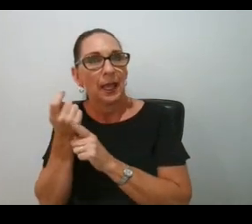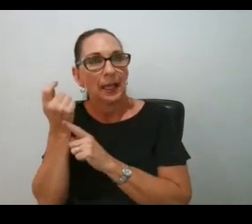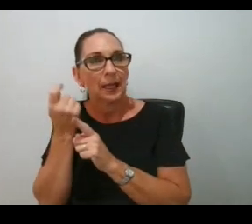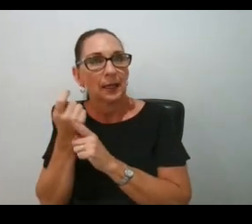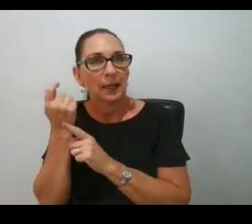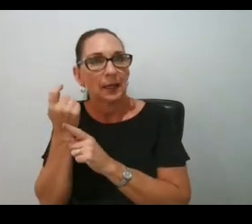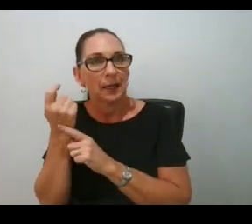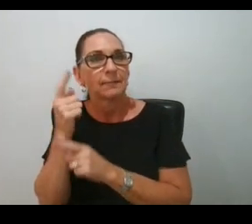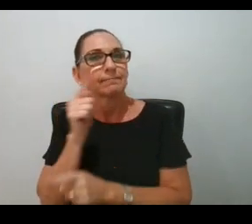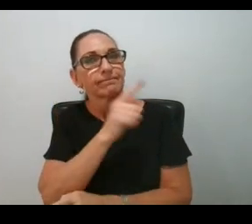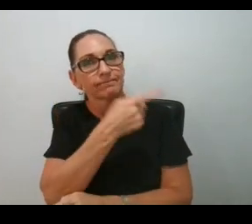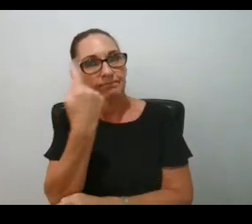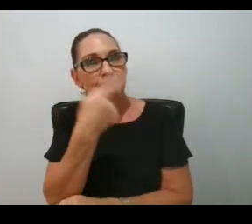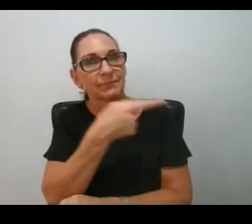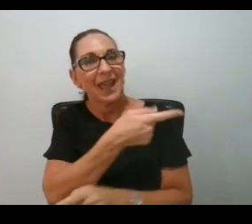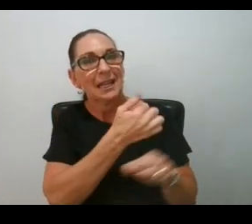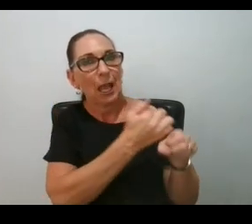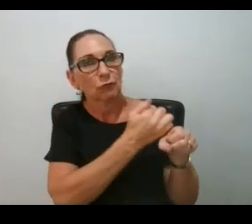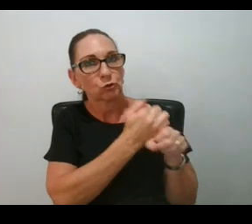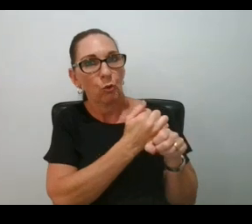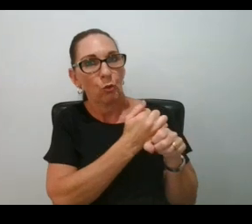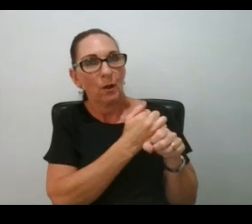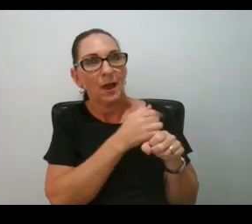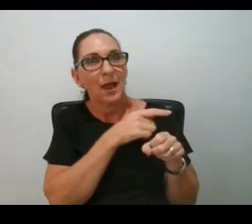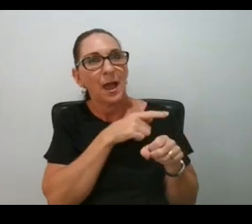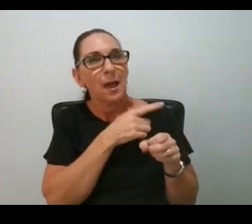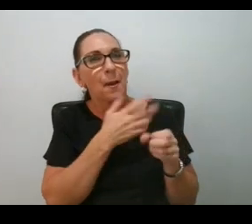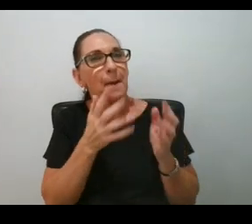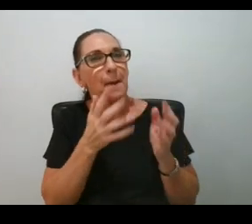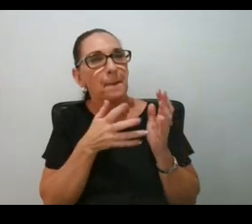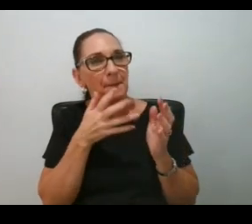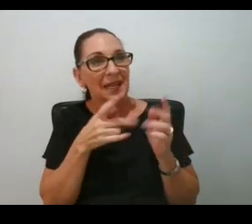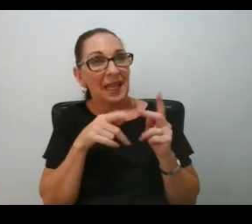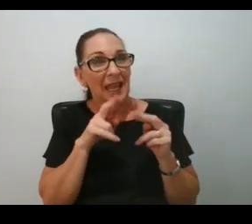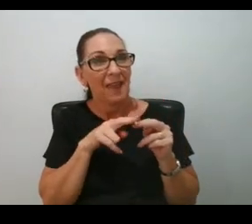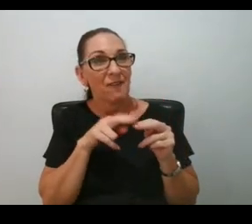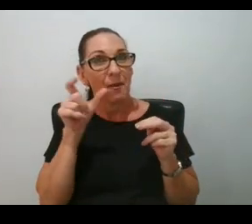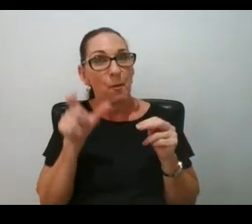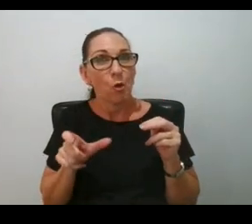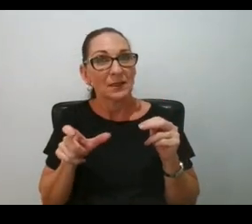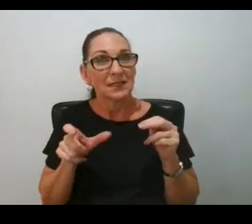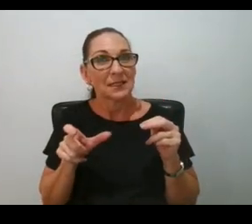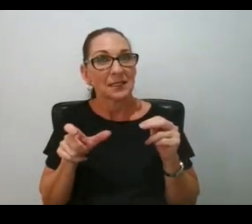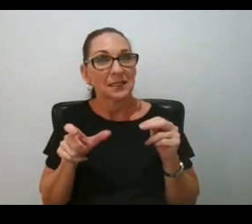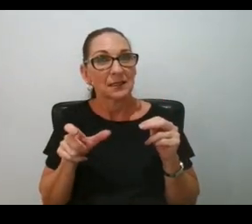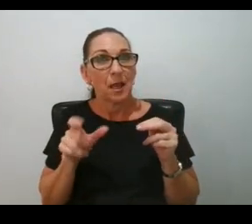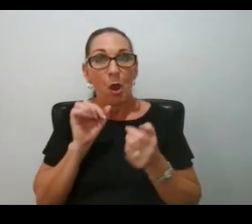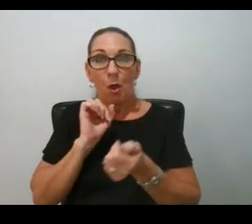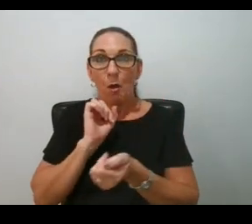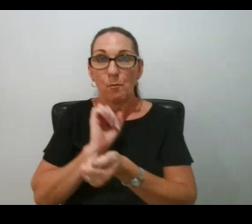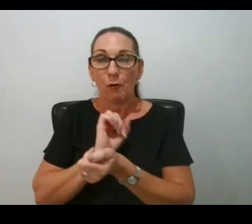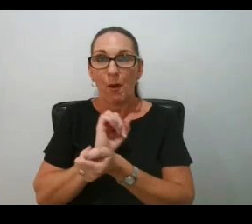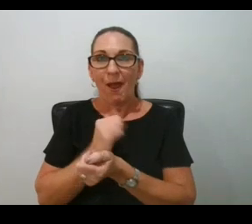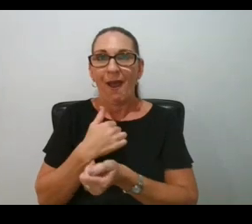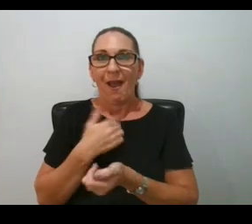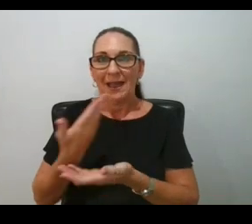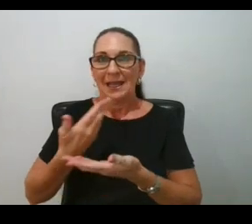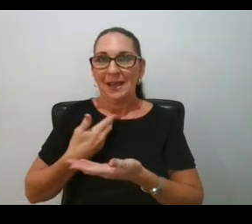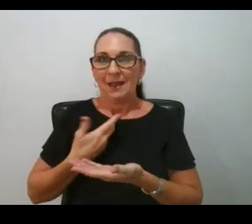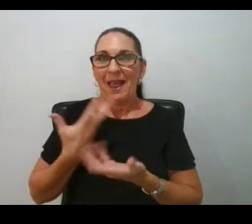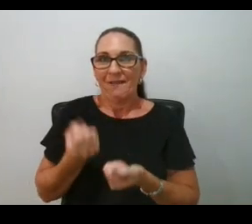So the way that should be set up is if the person getting the benefit is the borrower and person who's guaranteeing